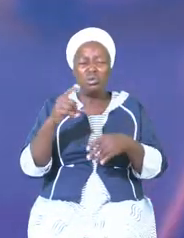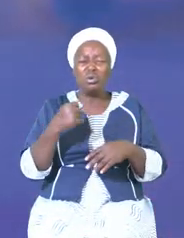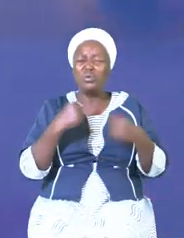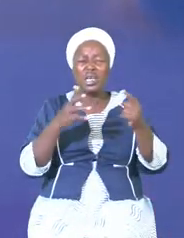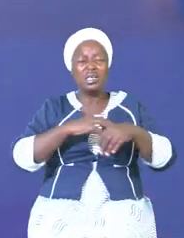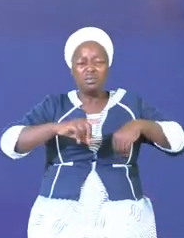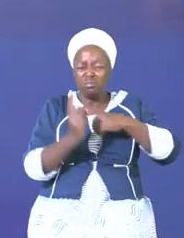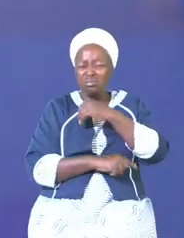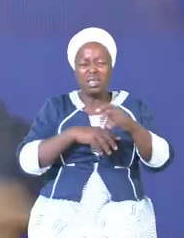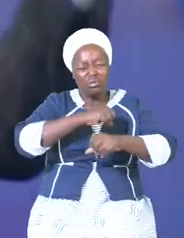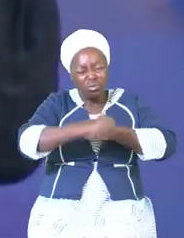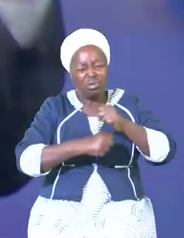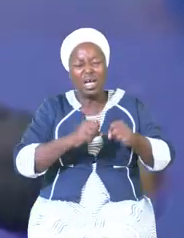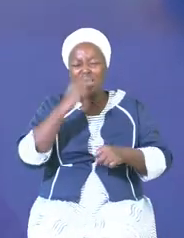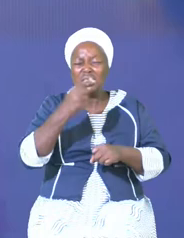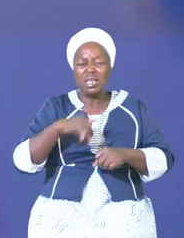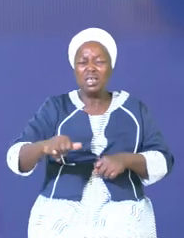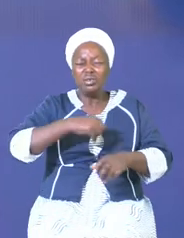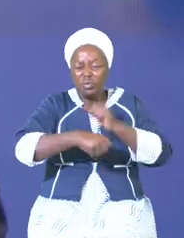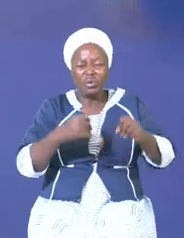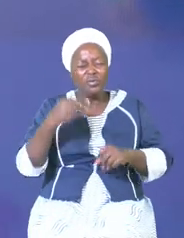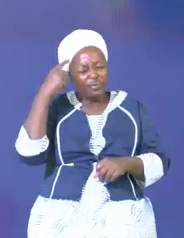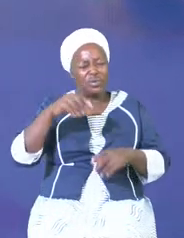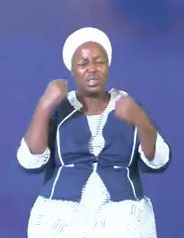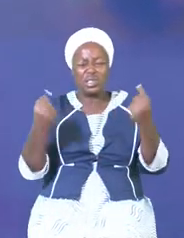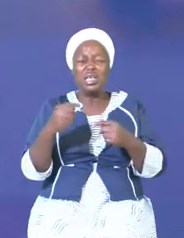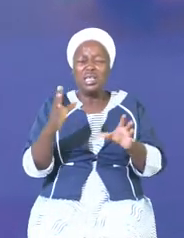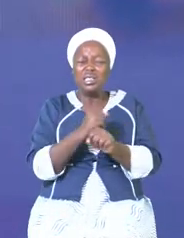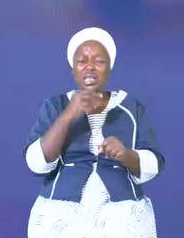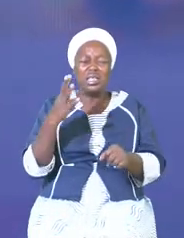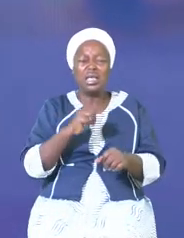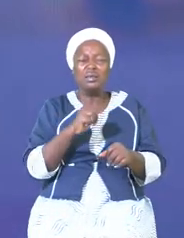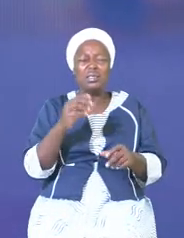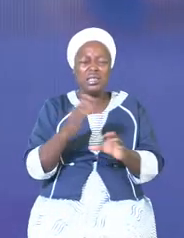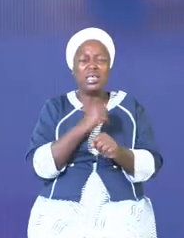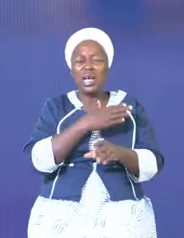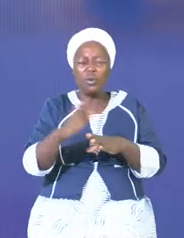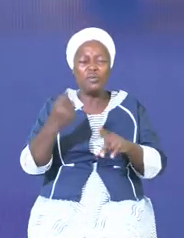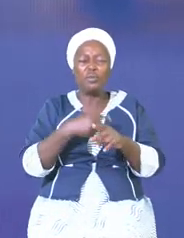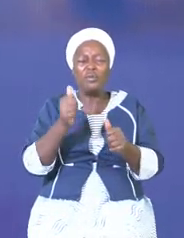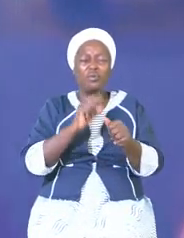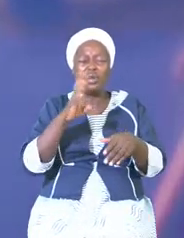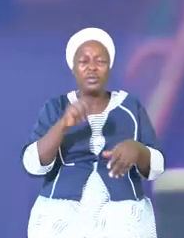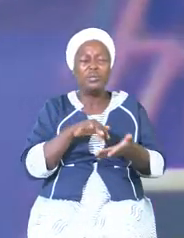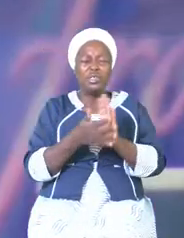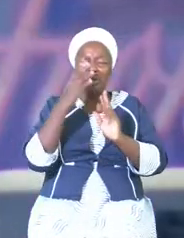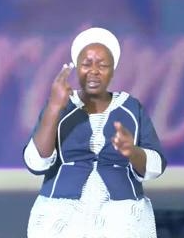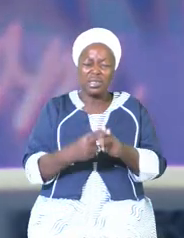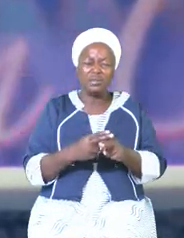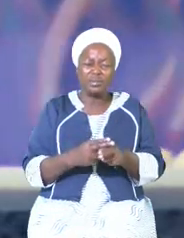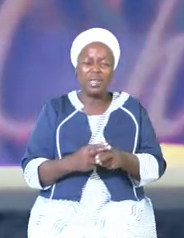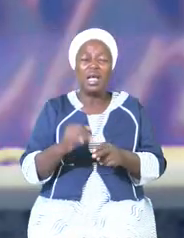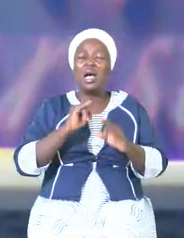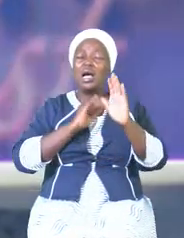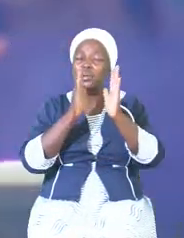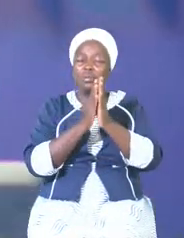suffering for sin, take away from every one of them in Jesus' name. I pray,